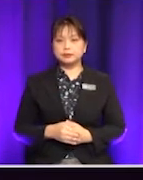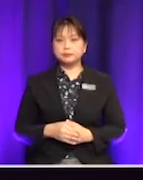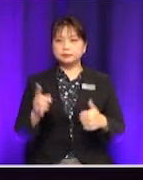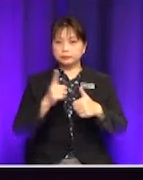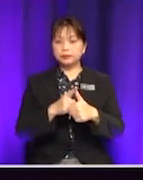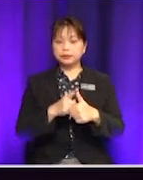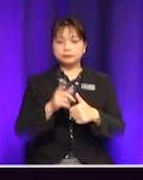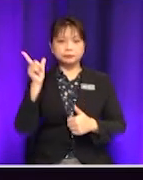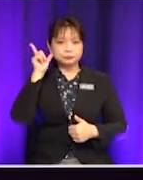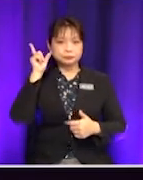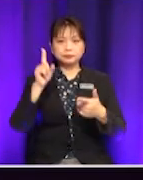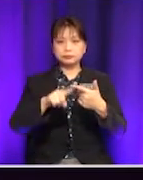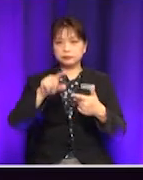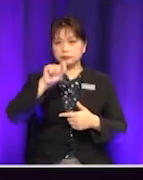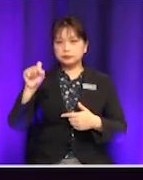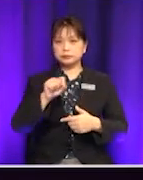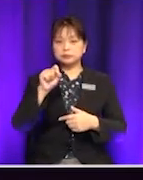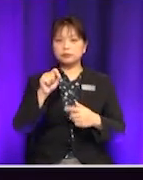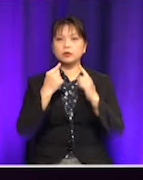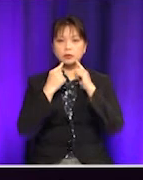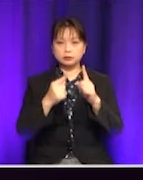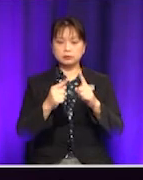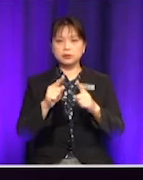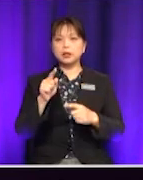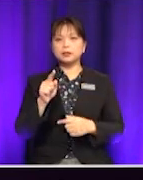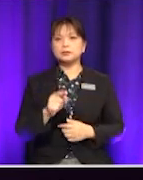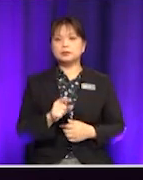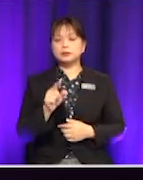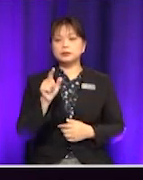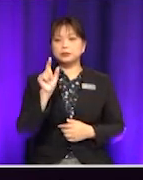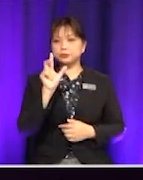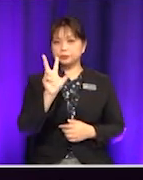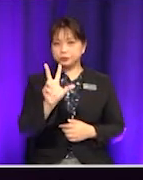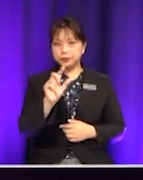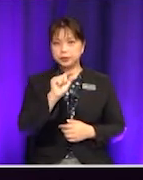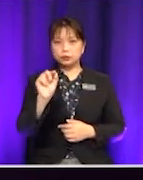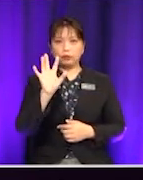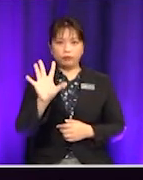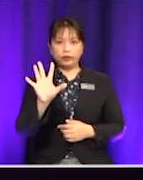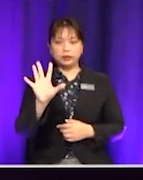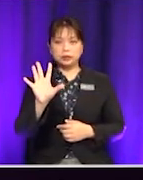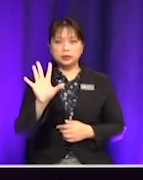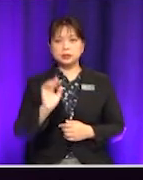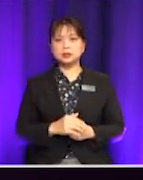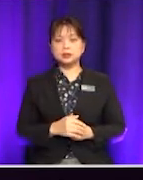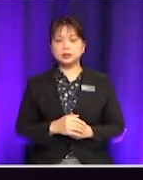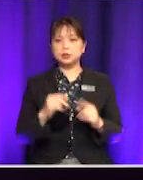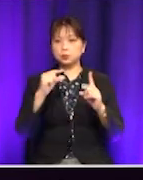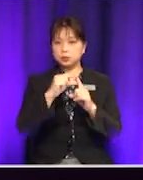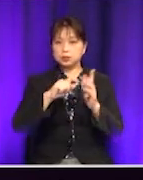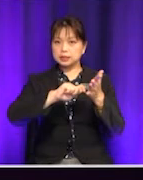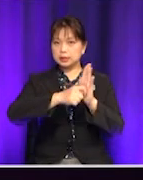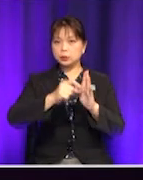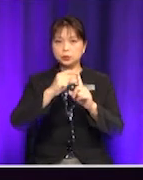the question. You need to make sure it's 3 to 5 words and you need to expect what to hear when you look at the questions later. Now,